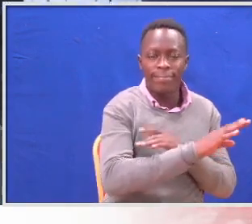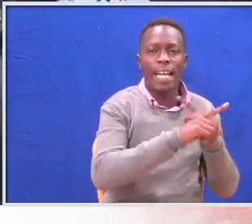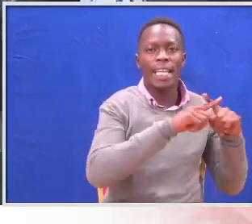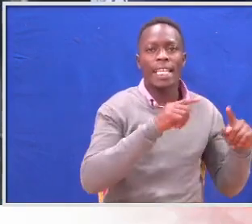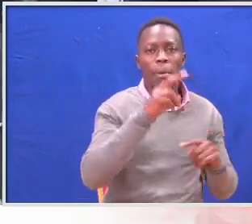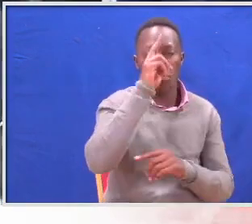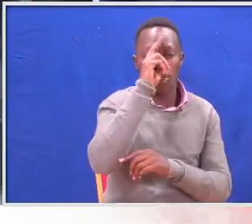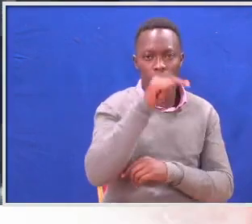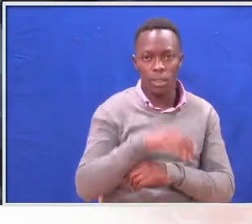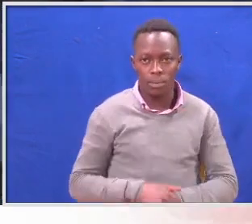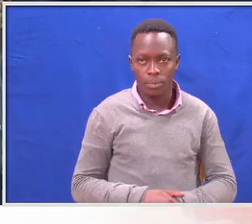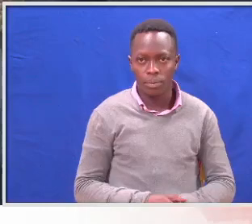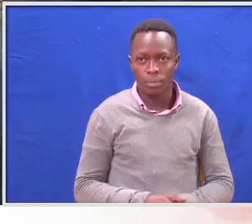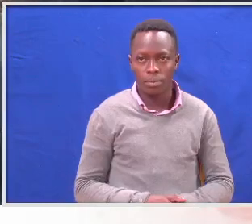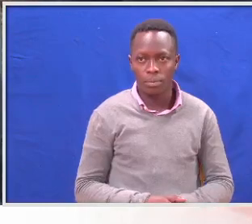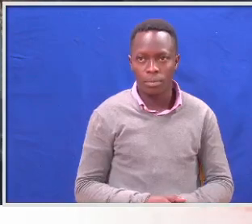vehicle.